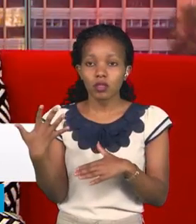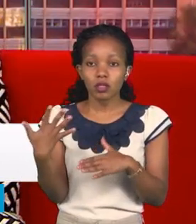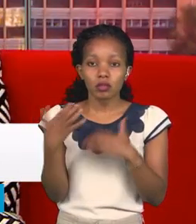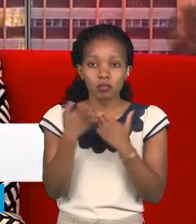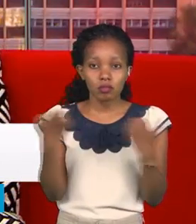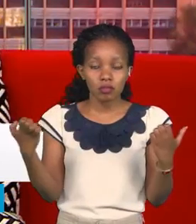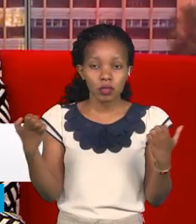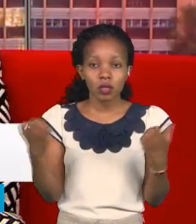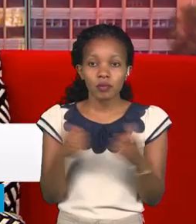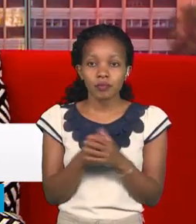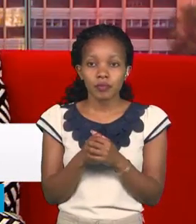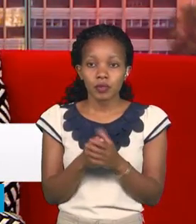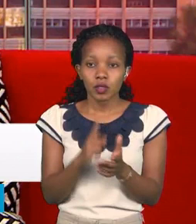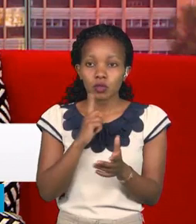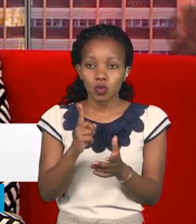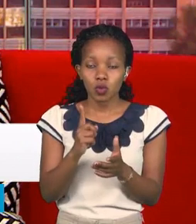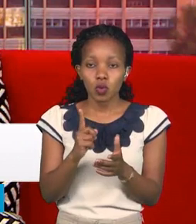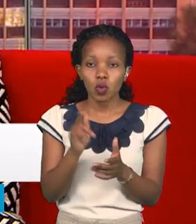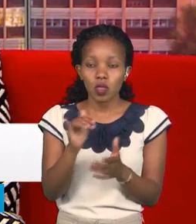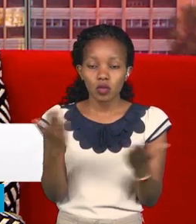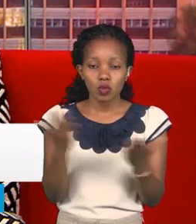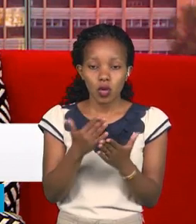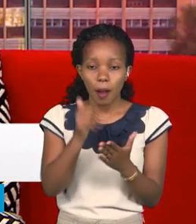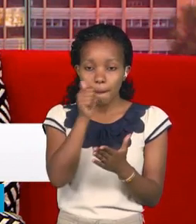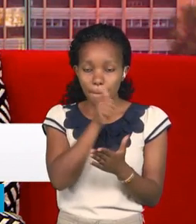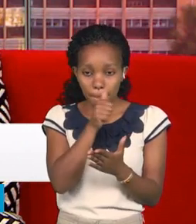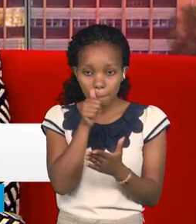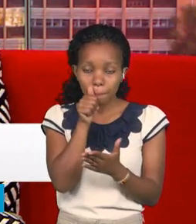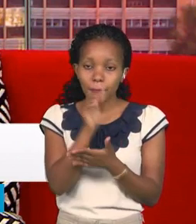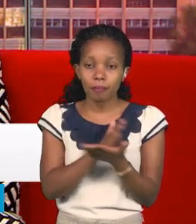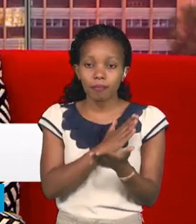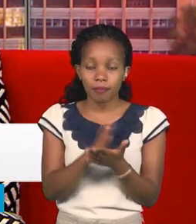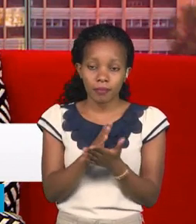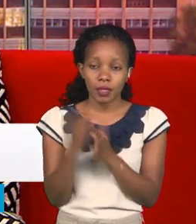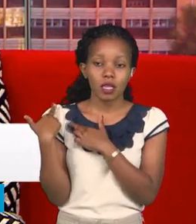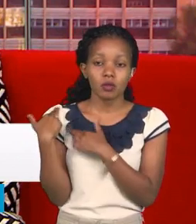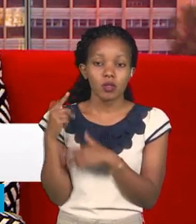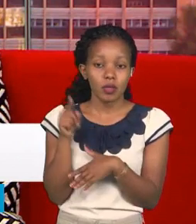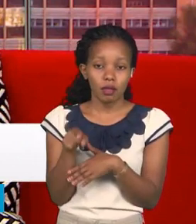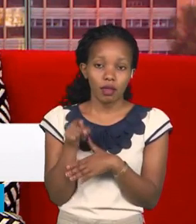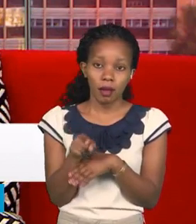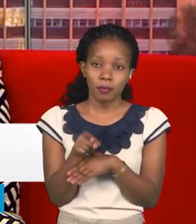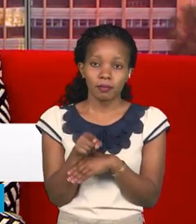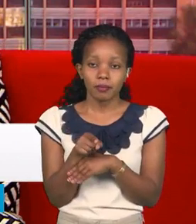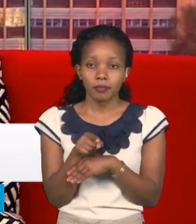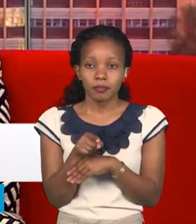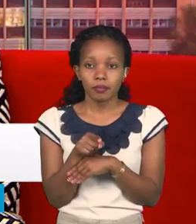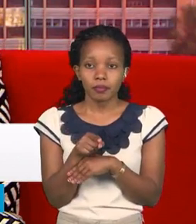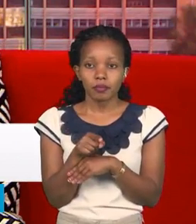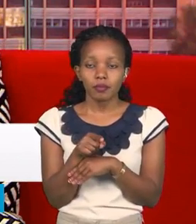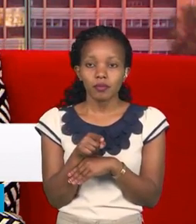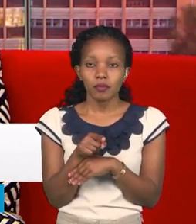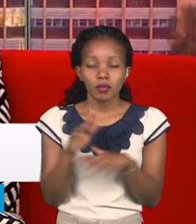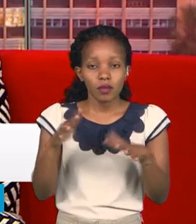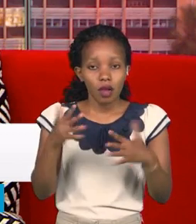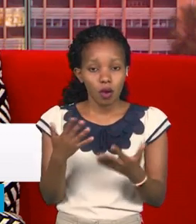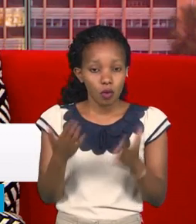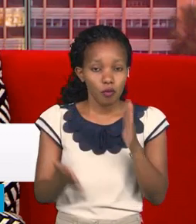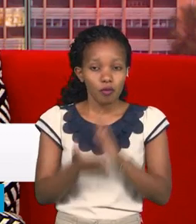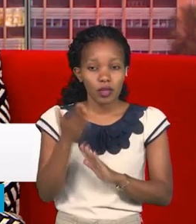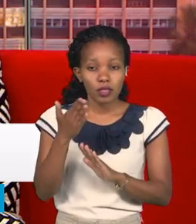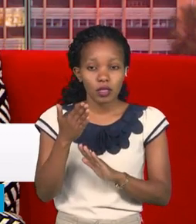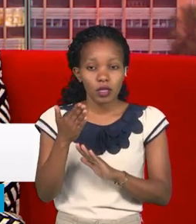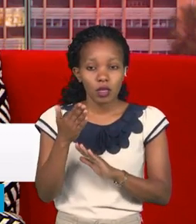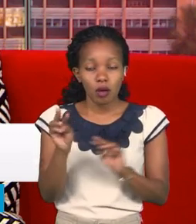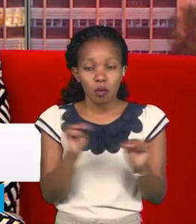support that. Right? So that's where a private hospital will play a role. Right? Now, how fast you move on